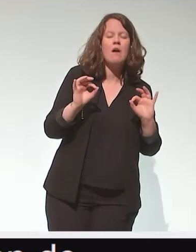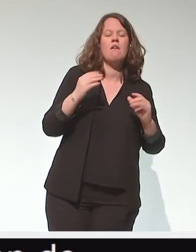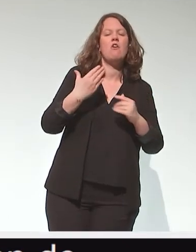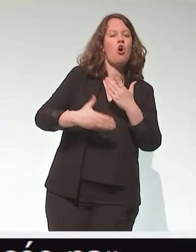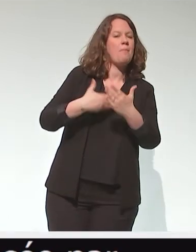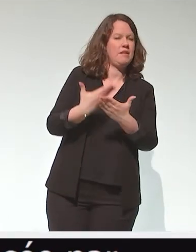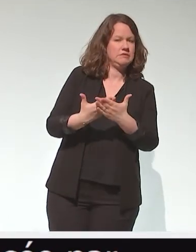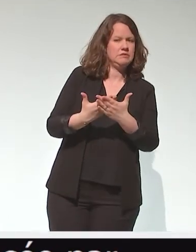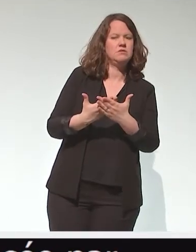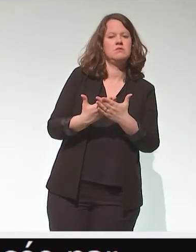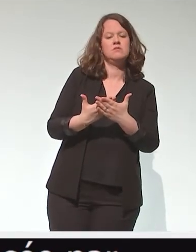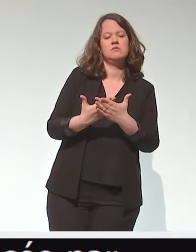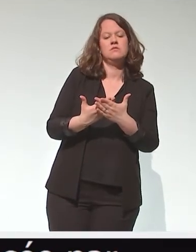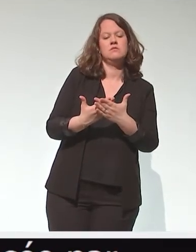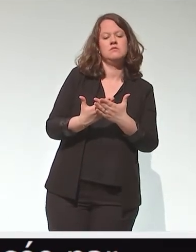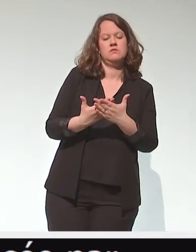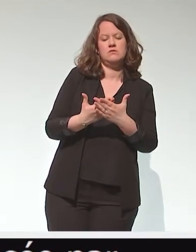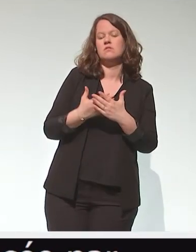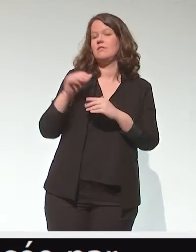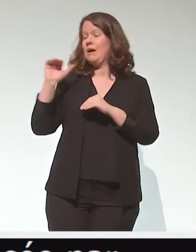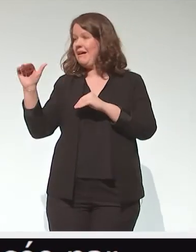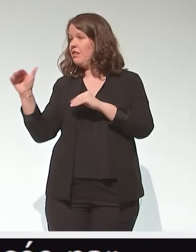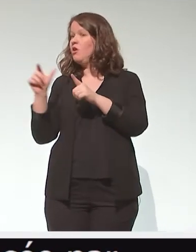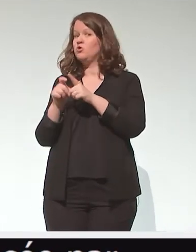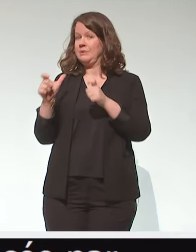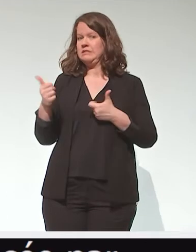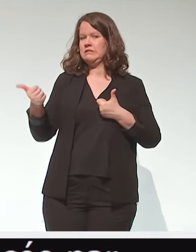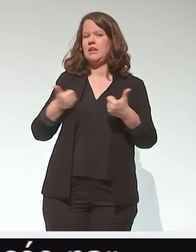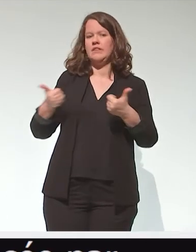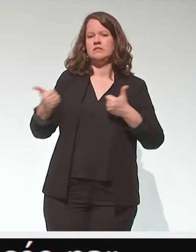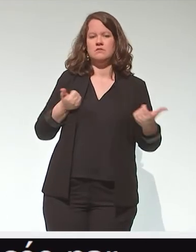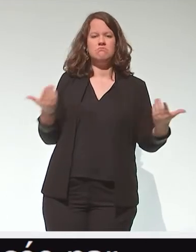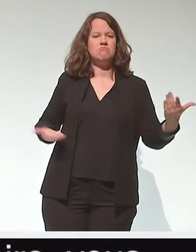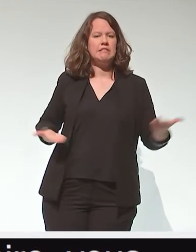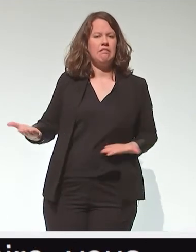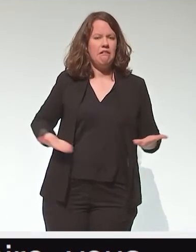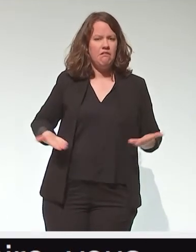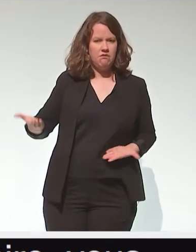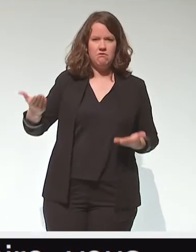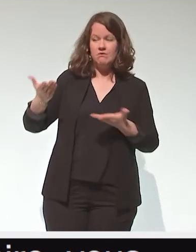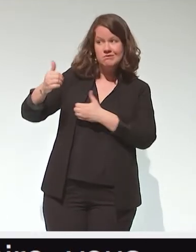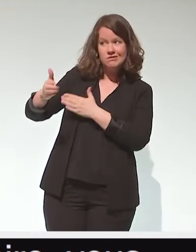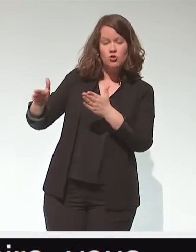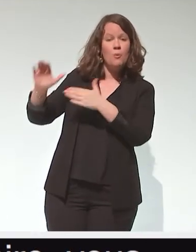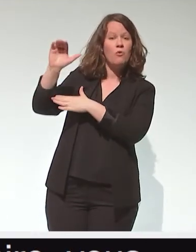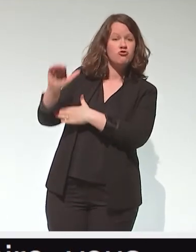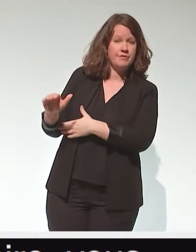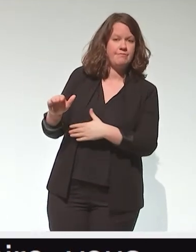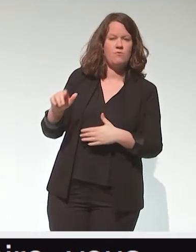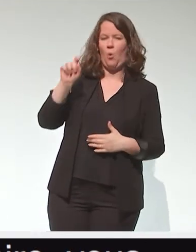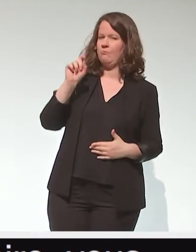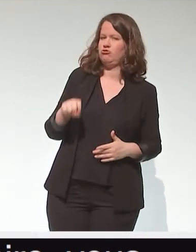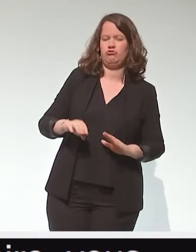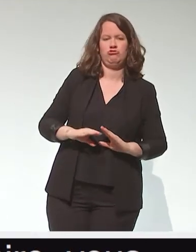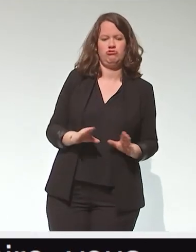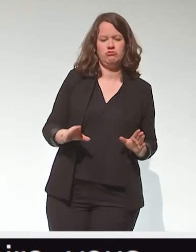penalty. Of course, as in Germany, in the Czech Republic, we have also many companies who prefer those